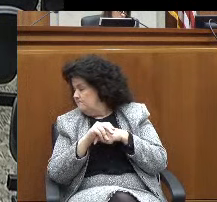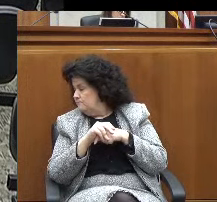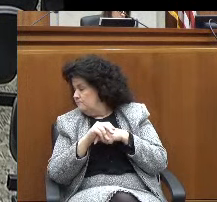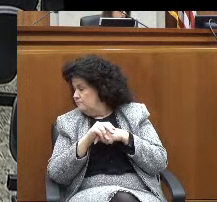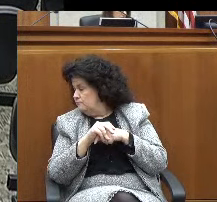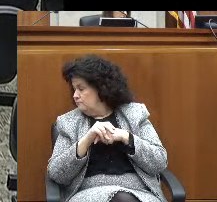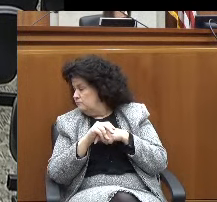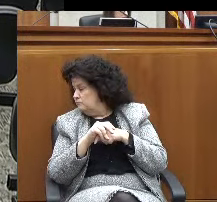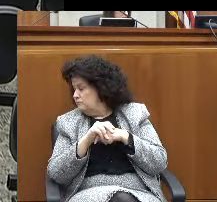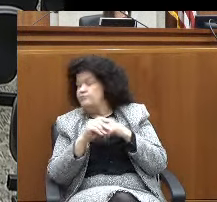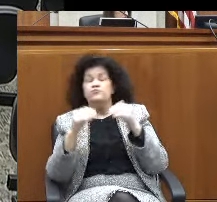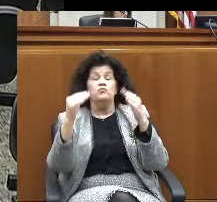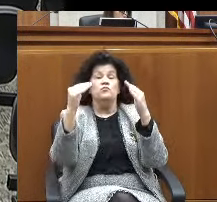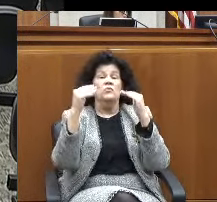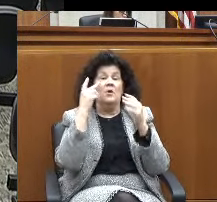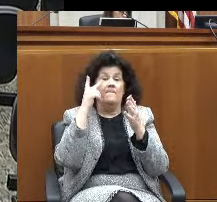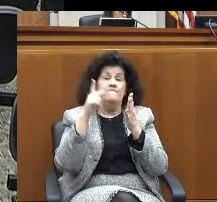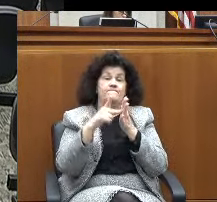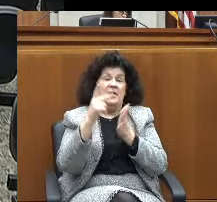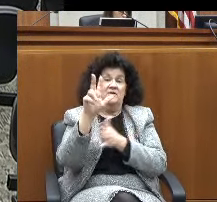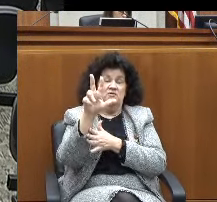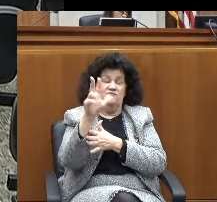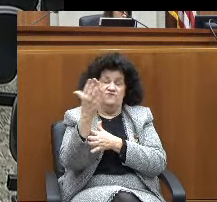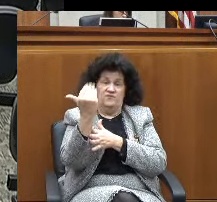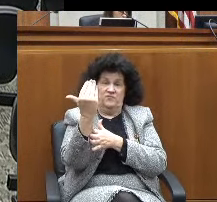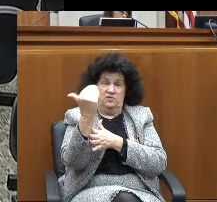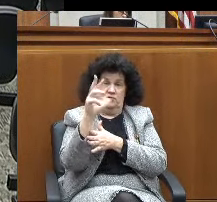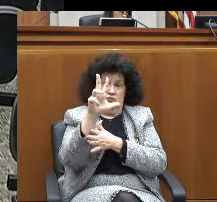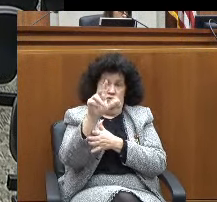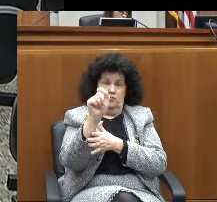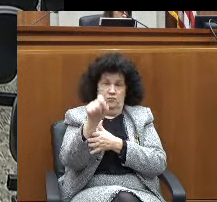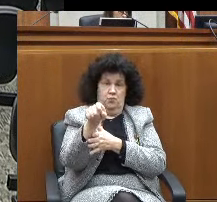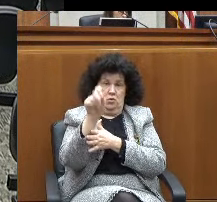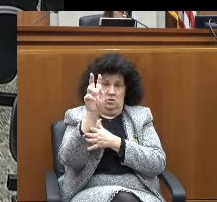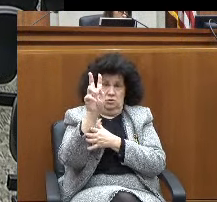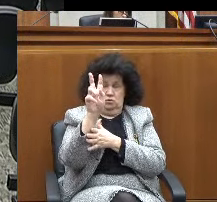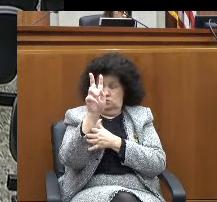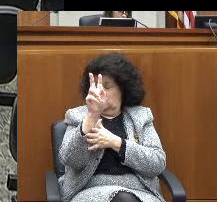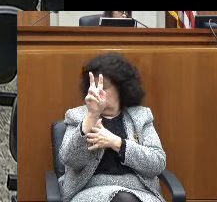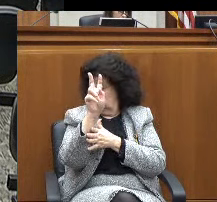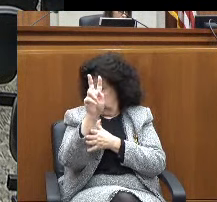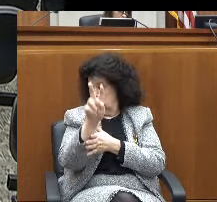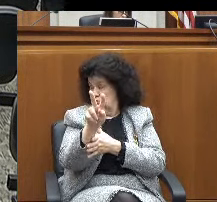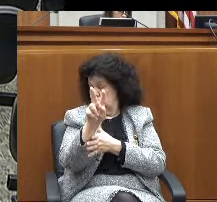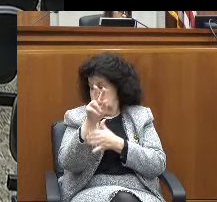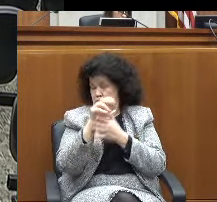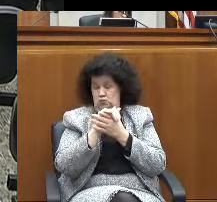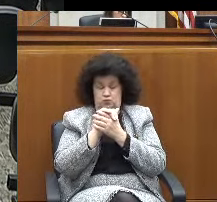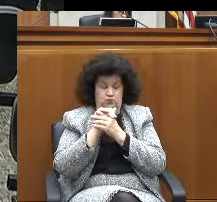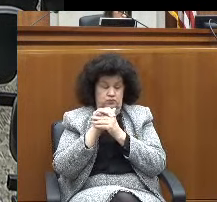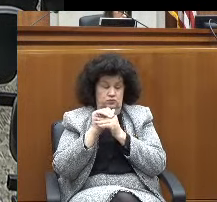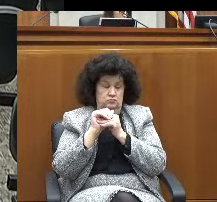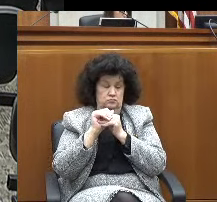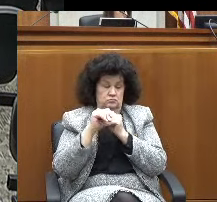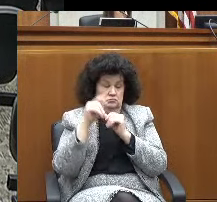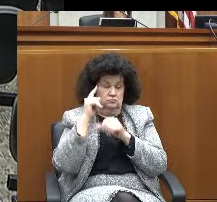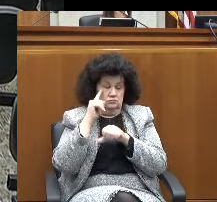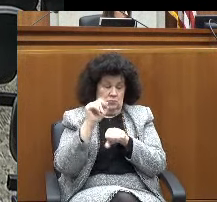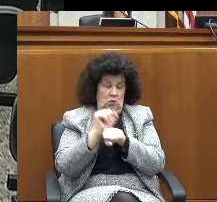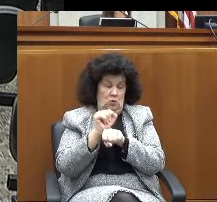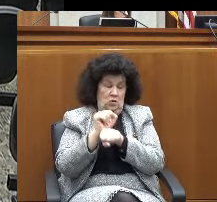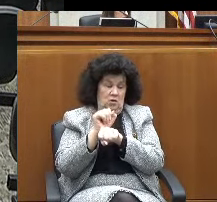Your next item is on page 15, item 3.2, consideration of an update report regarding the 2021-2022 workforce